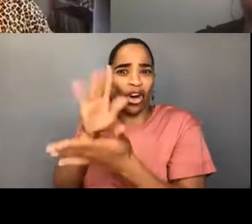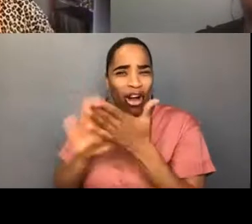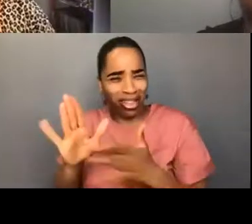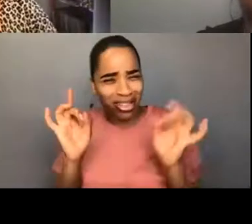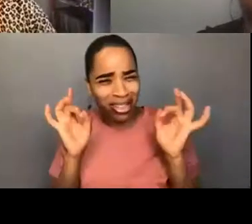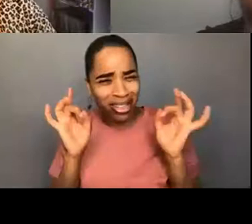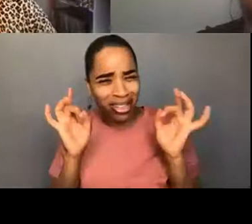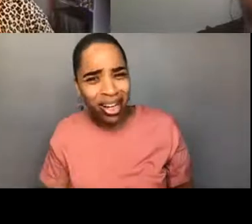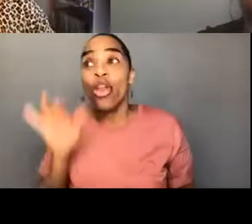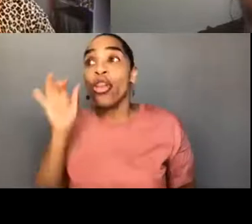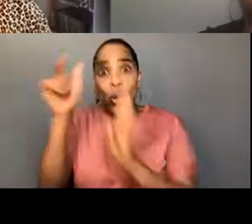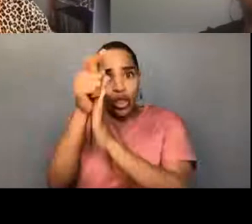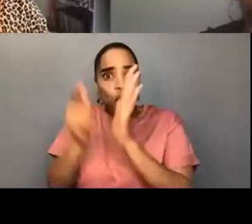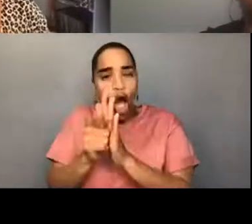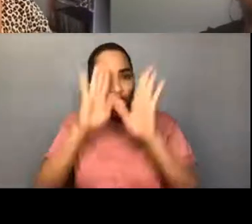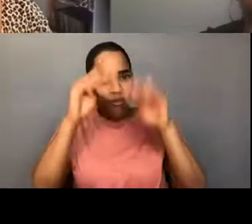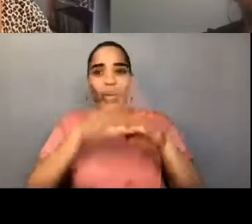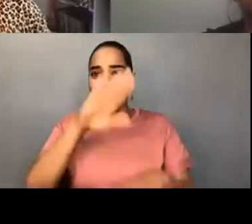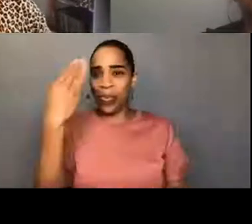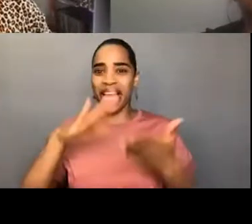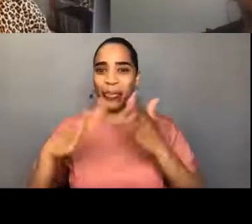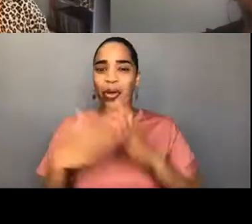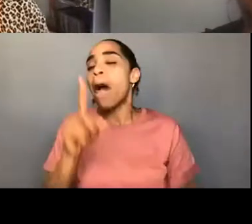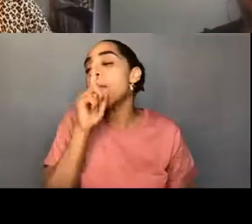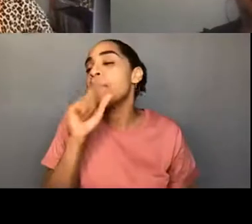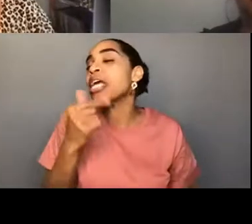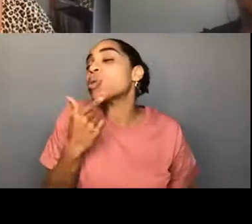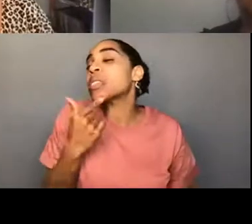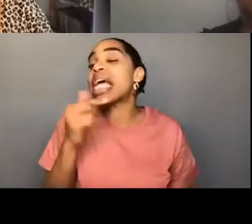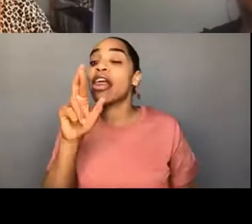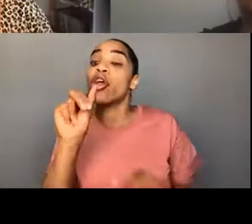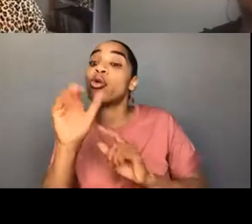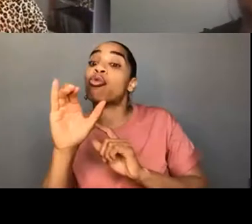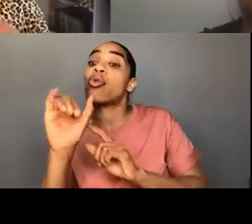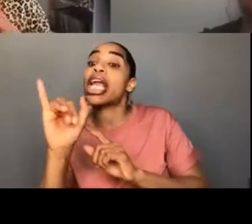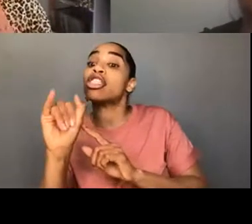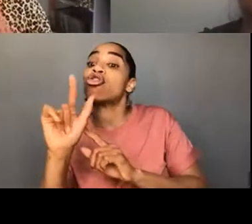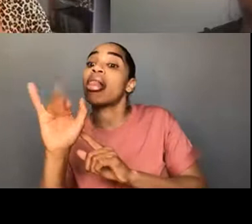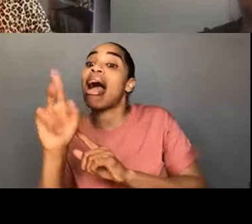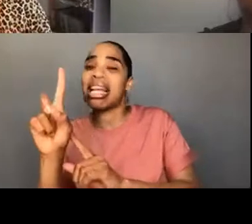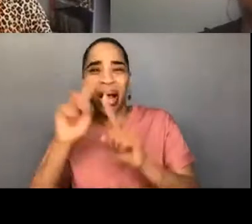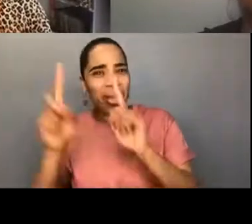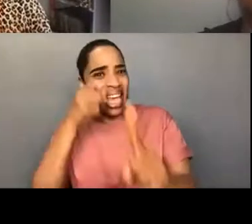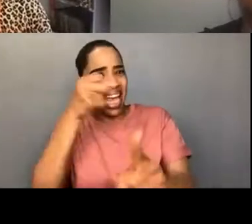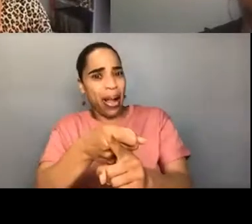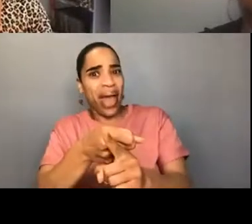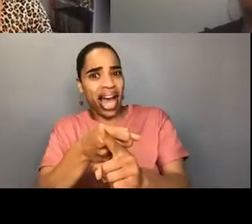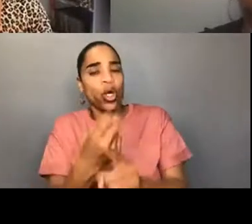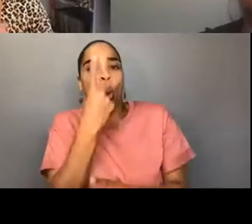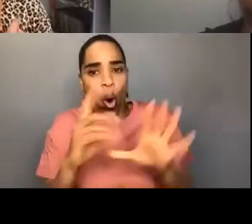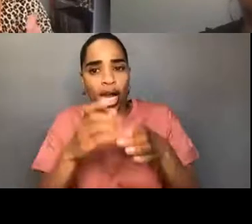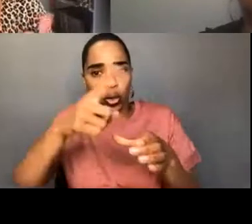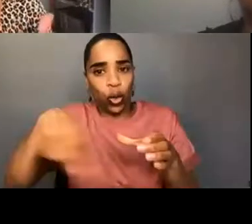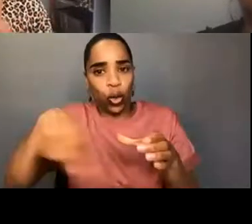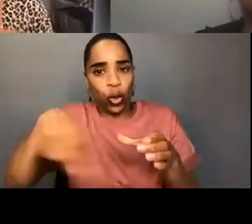racialized laws, that they don't have to say that they're racialized for them to have a racialized impact. And so that's why I put free in